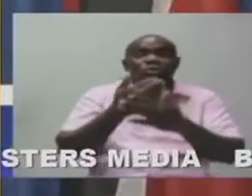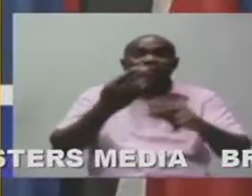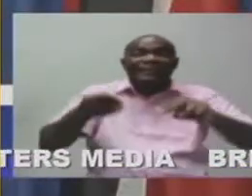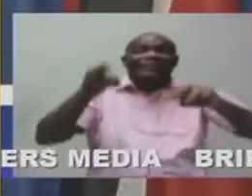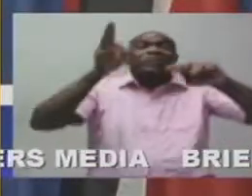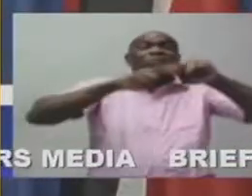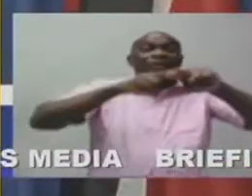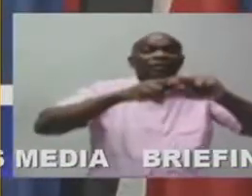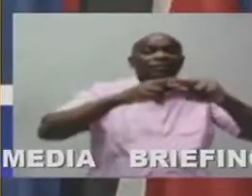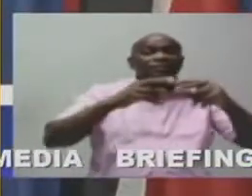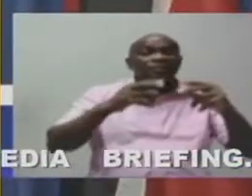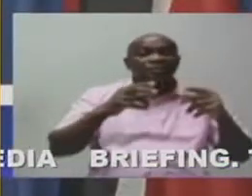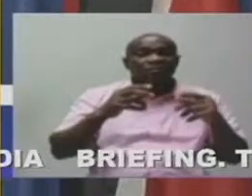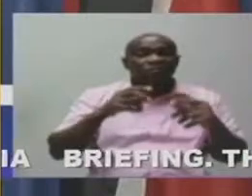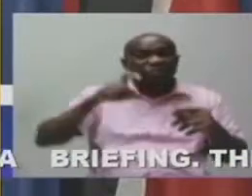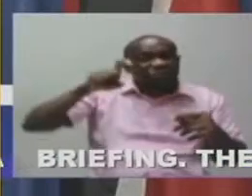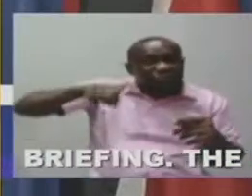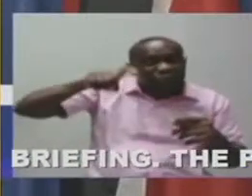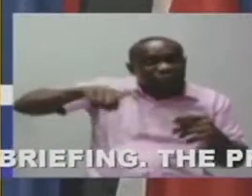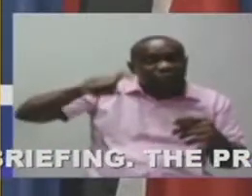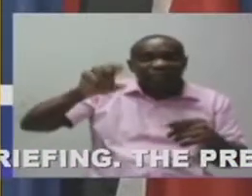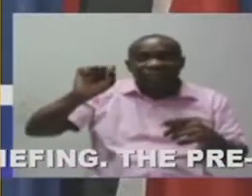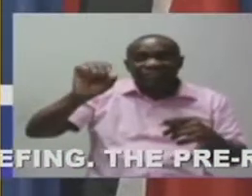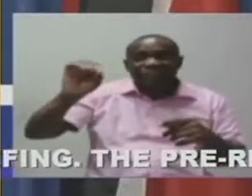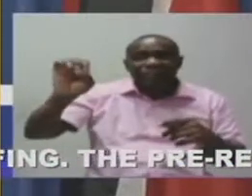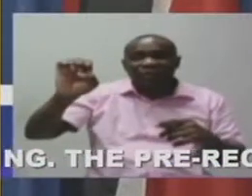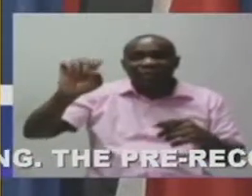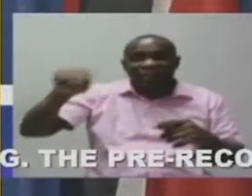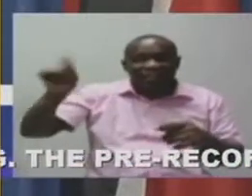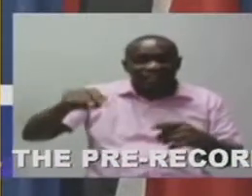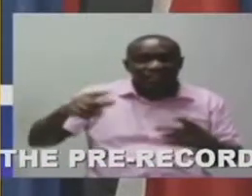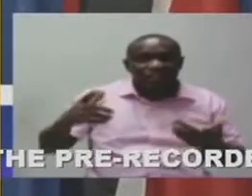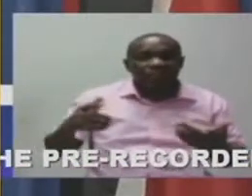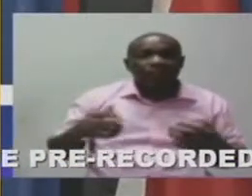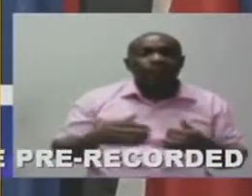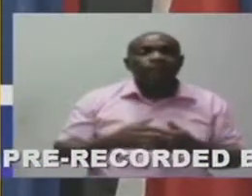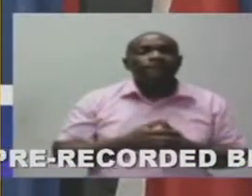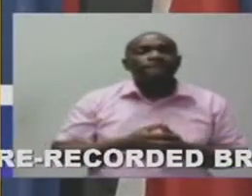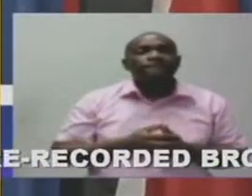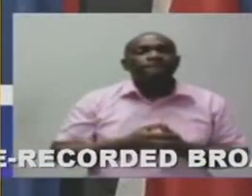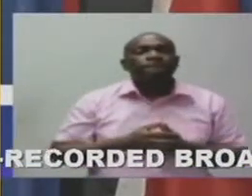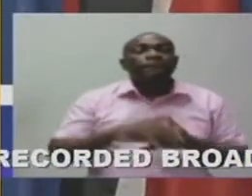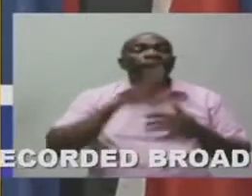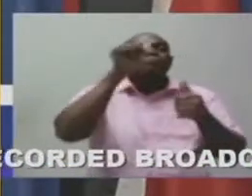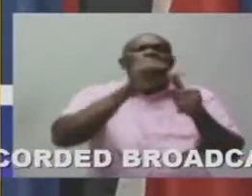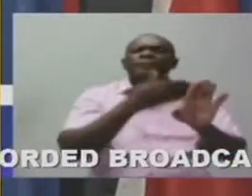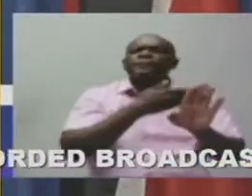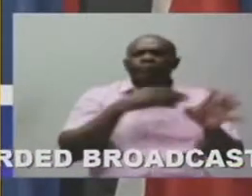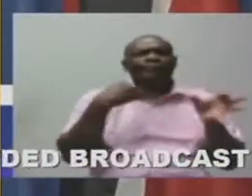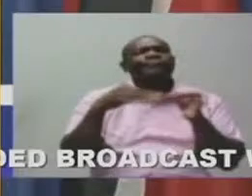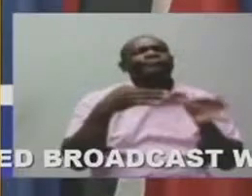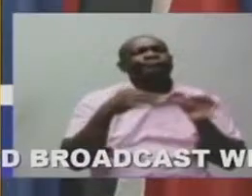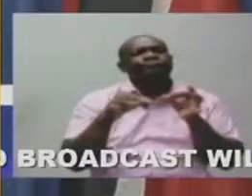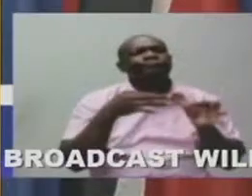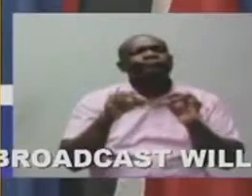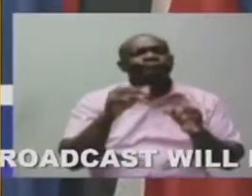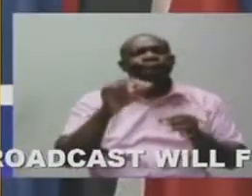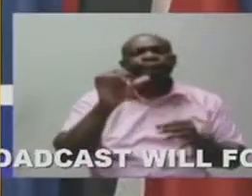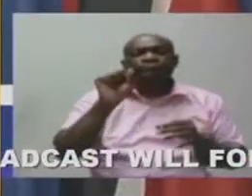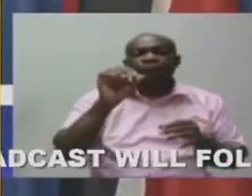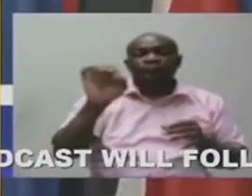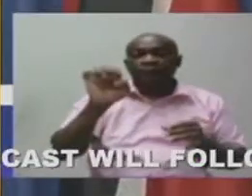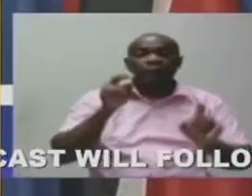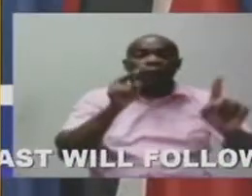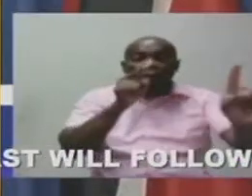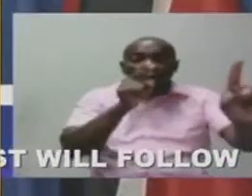Well, it's never going to, as I said, it was about giving us time to do certain things. And the main thing, the